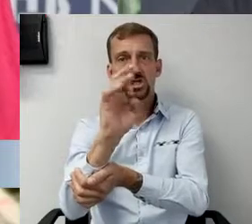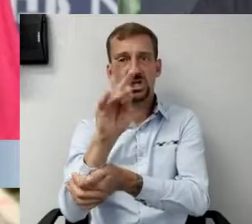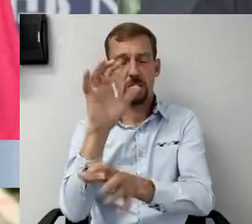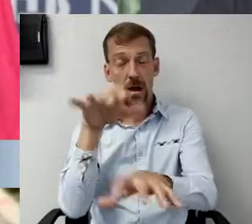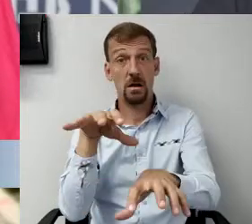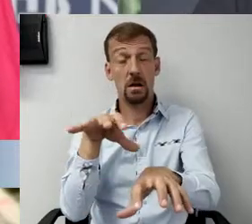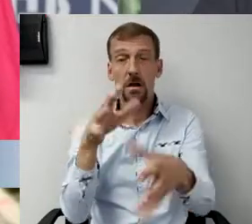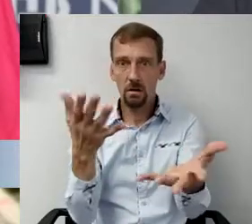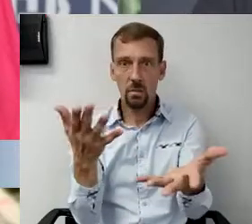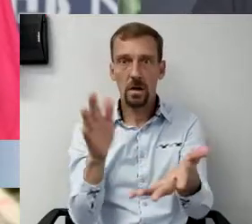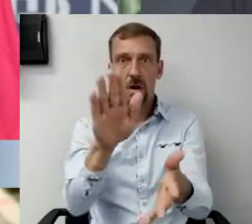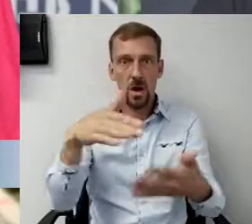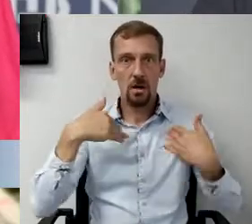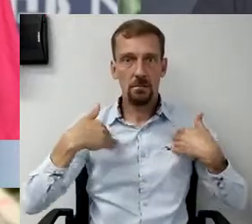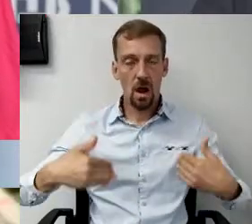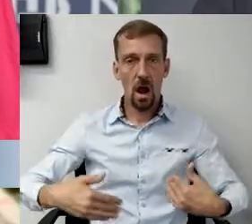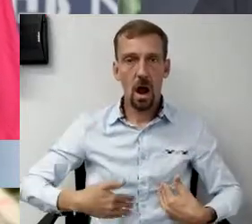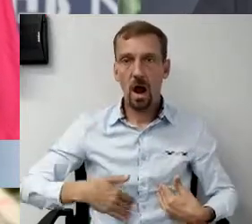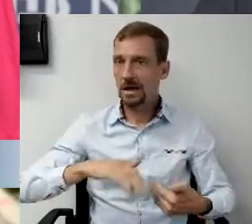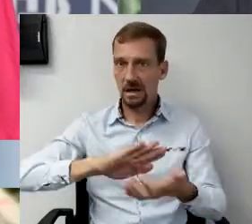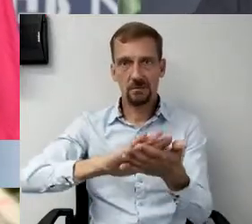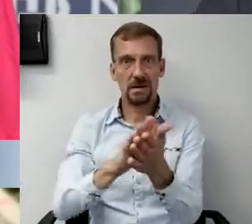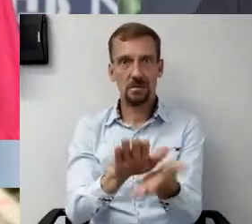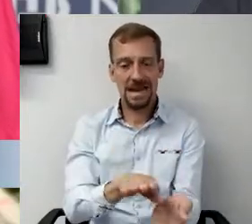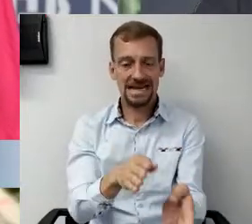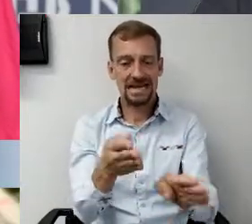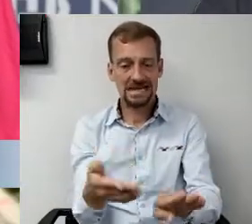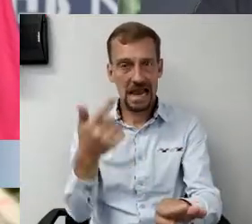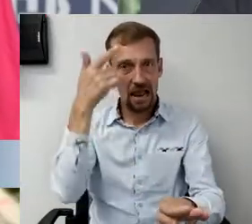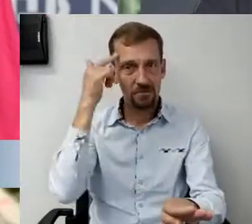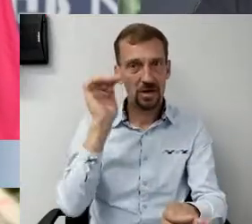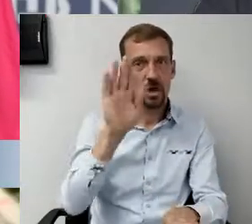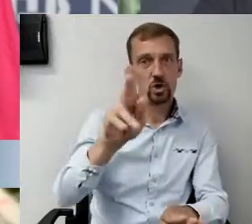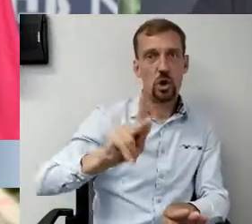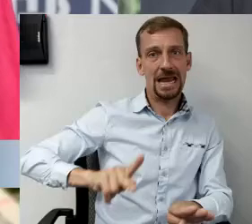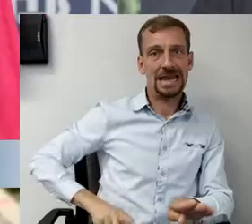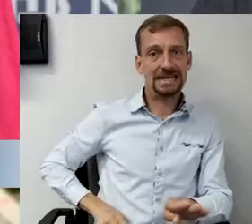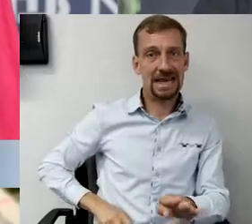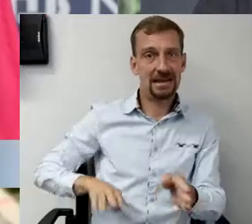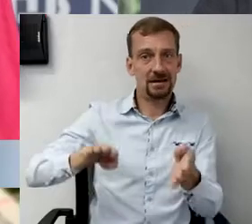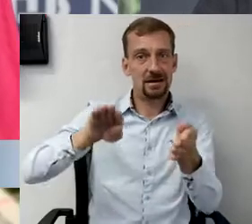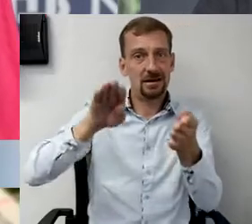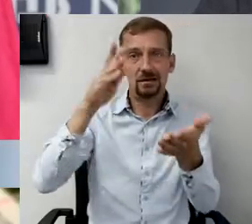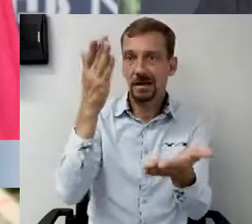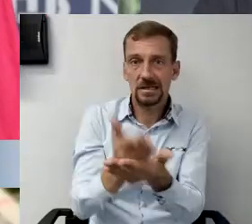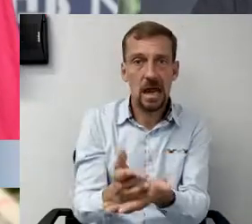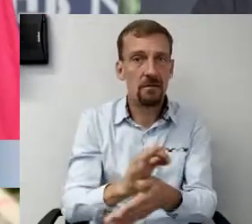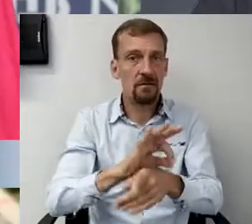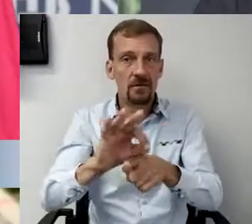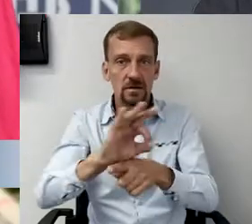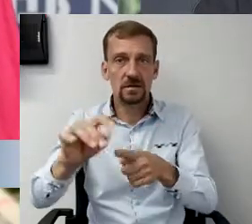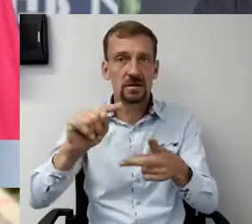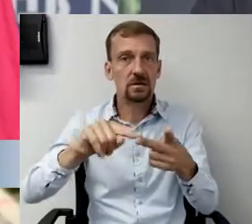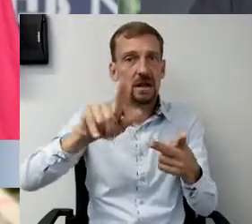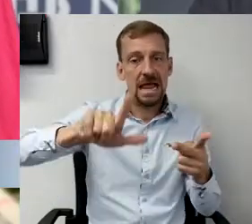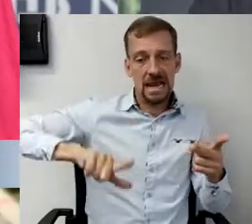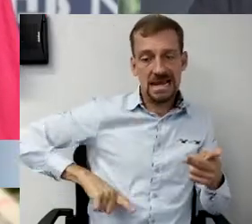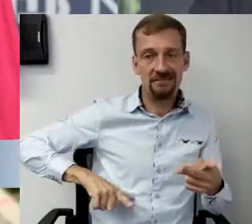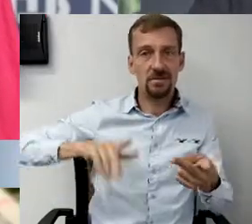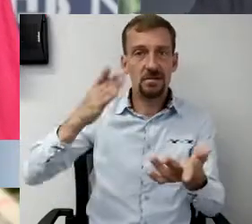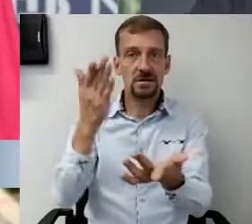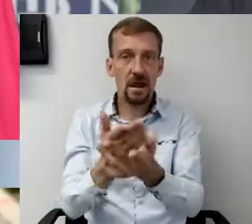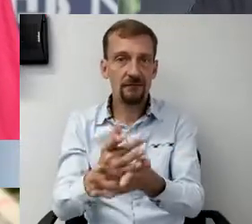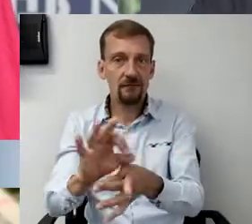often die of sepsis, where their kidneys stop functioning, their livers stop functioning, their